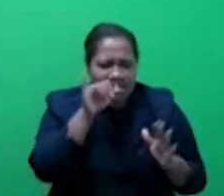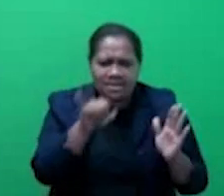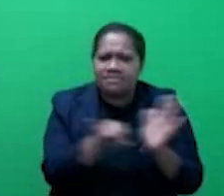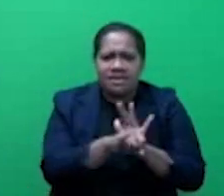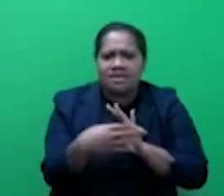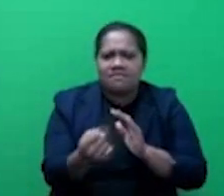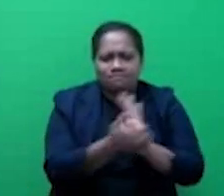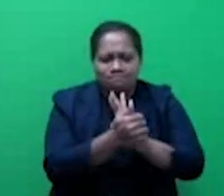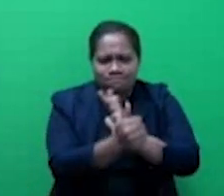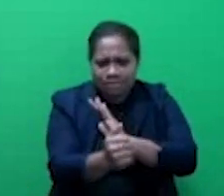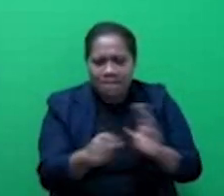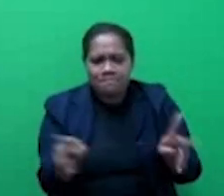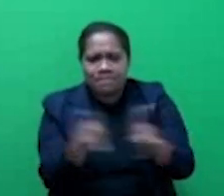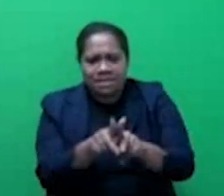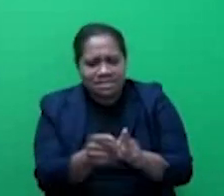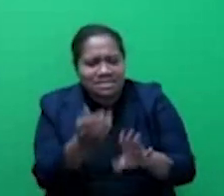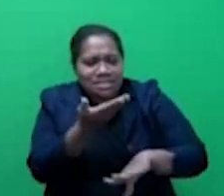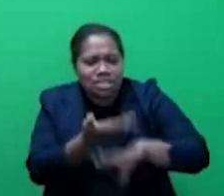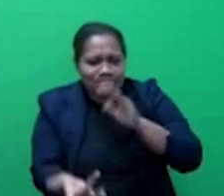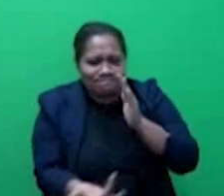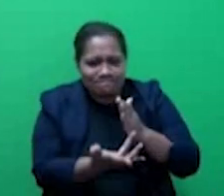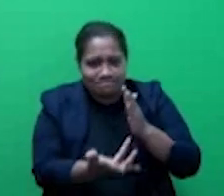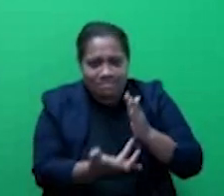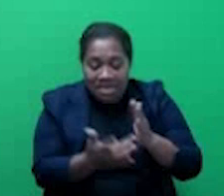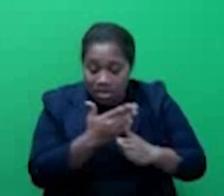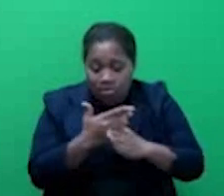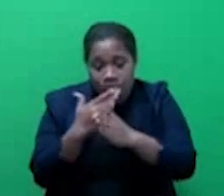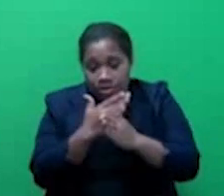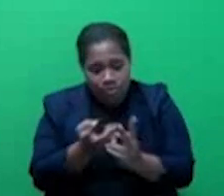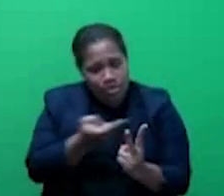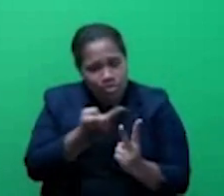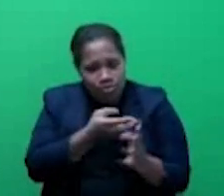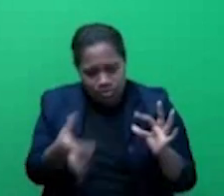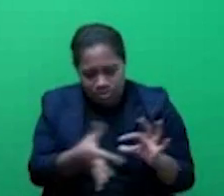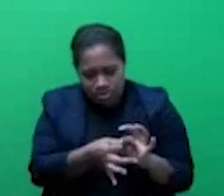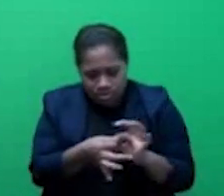new technologies to work with these 2 institutions. The